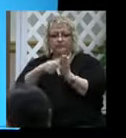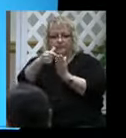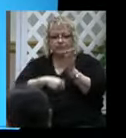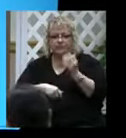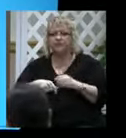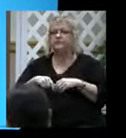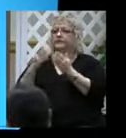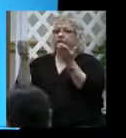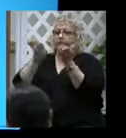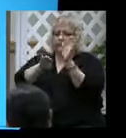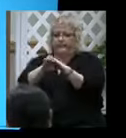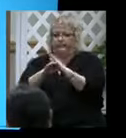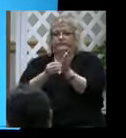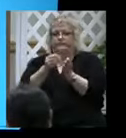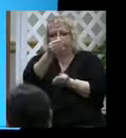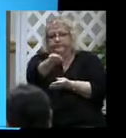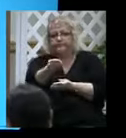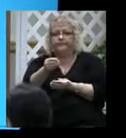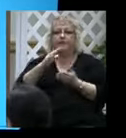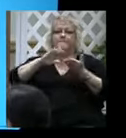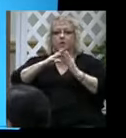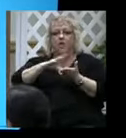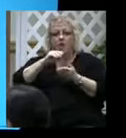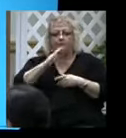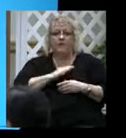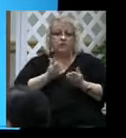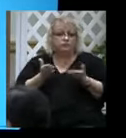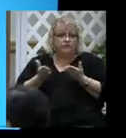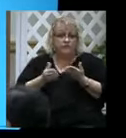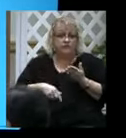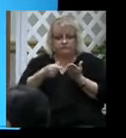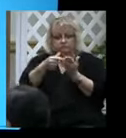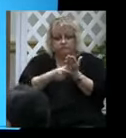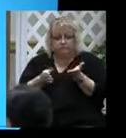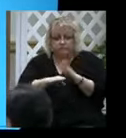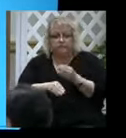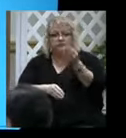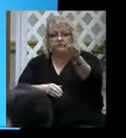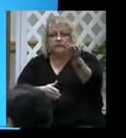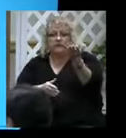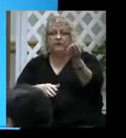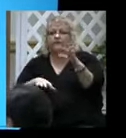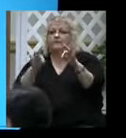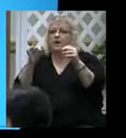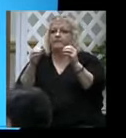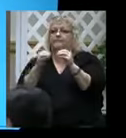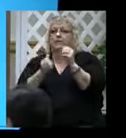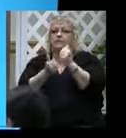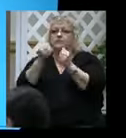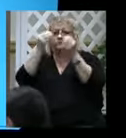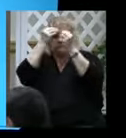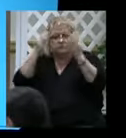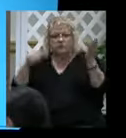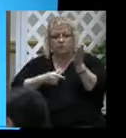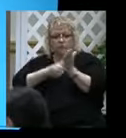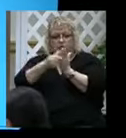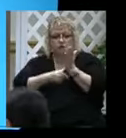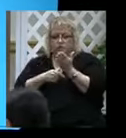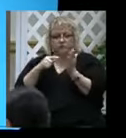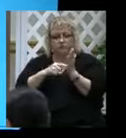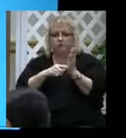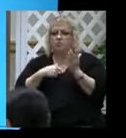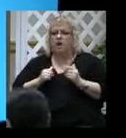want to have, just the community learn about what you offer, then you may want to find the most informative brochure you have about